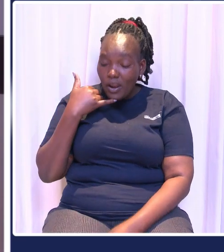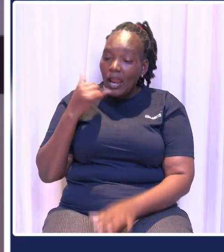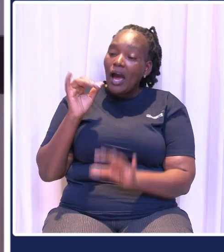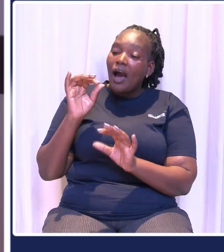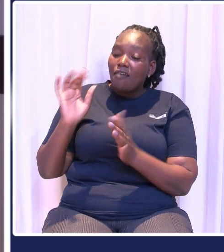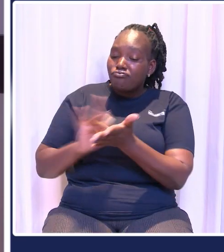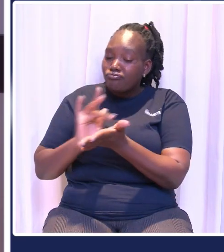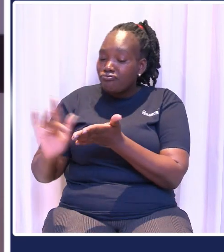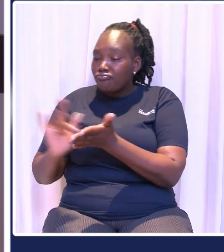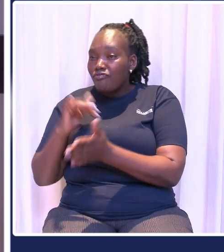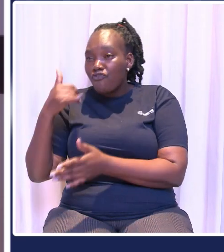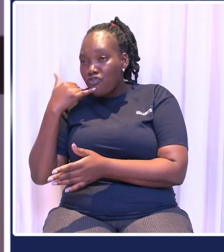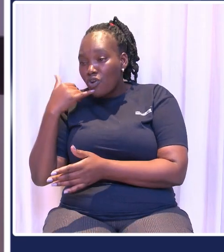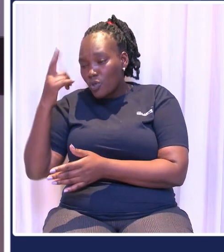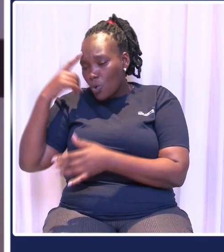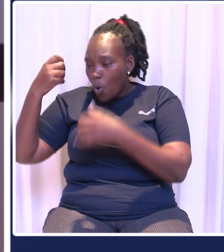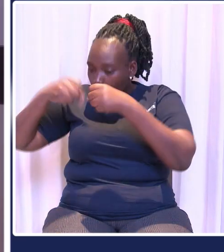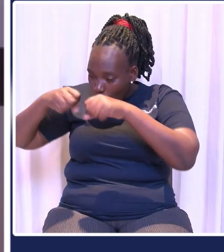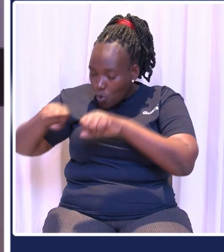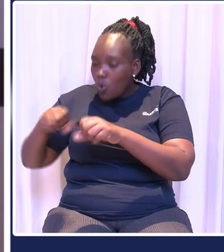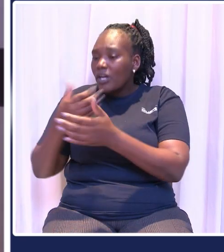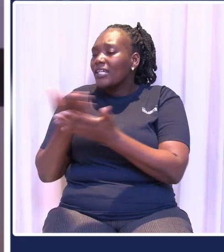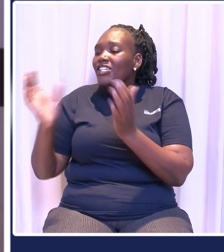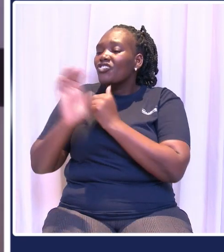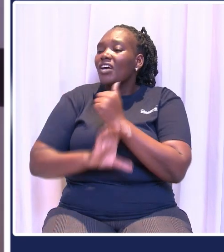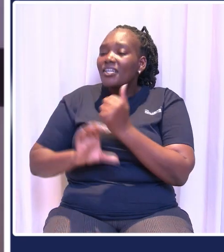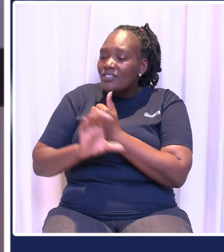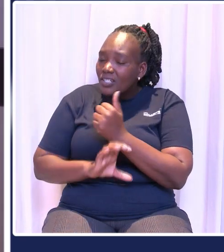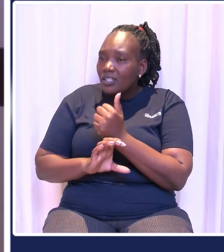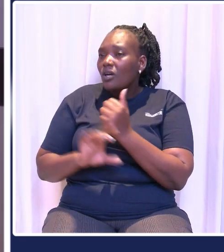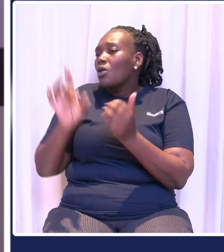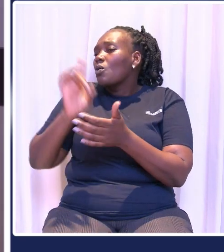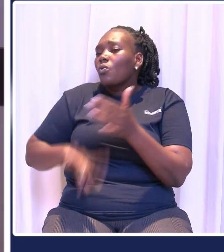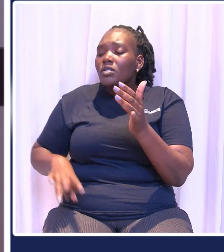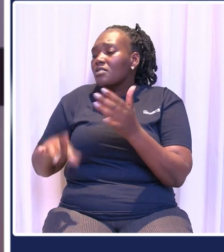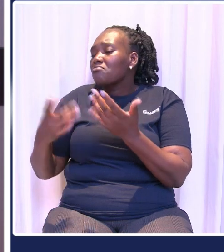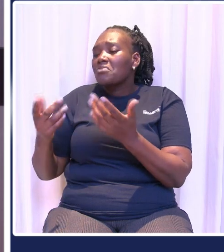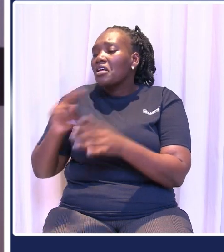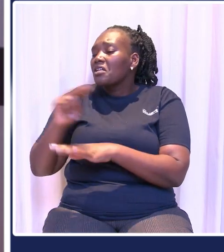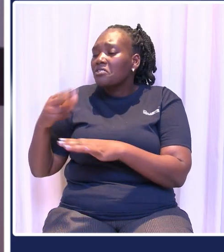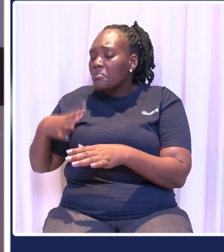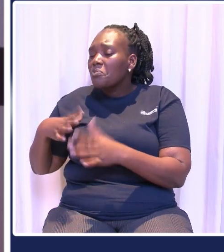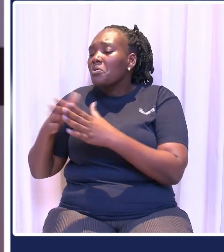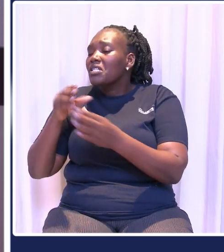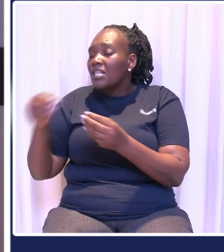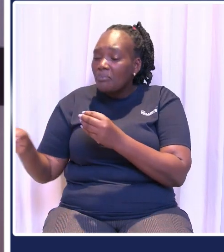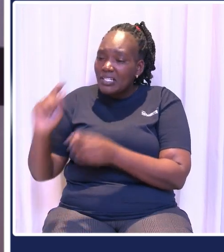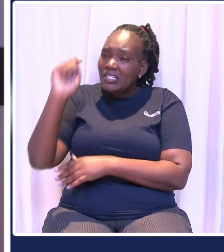smartphone, Google, in each country, what is the National Federation of People with Disabilities in Kenya,